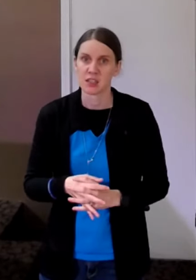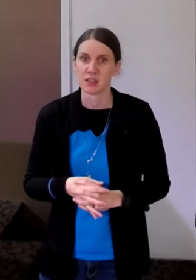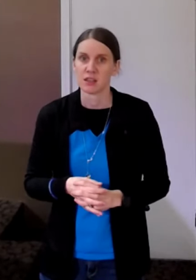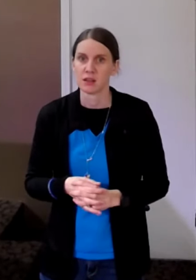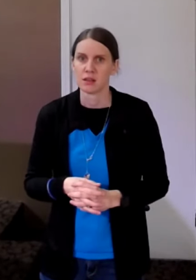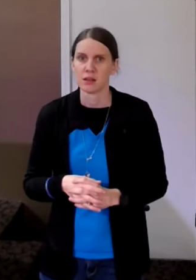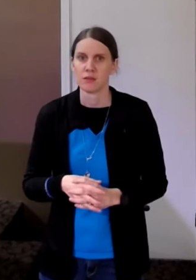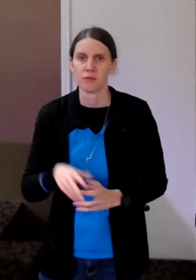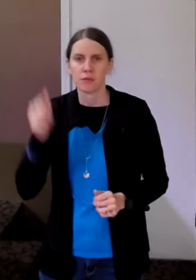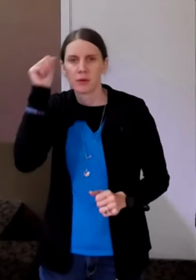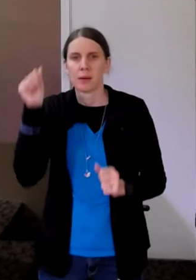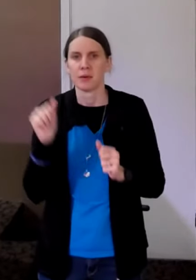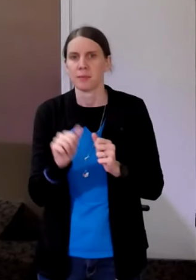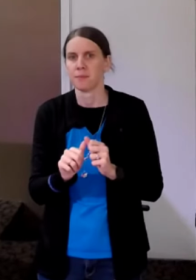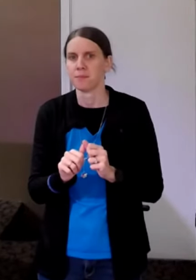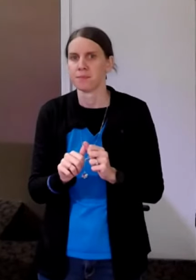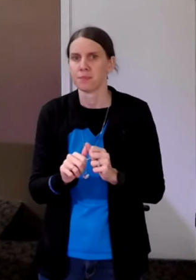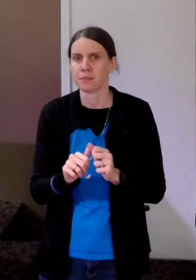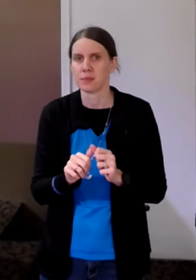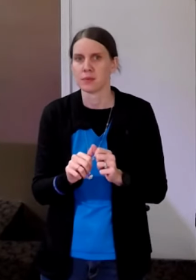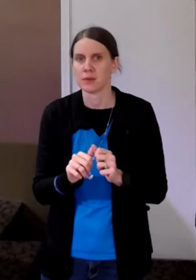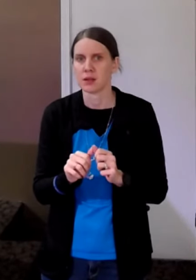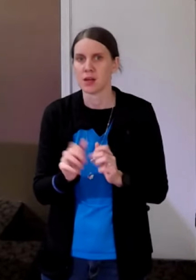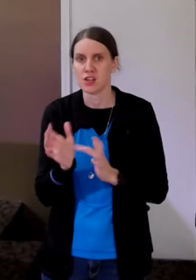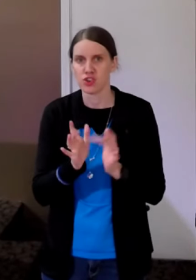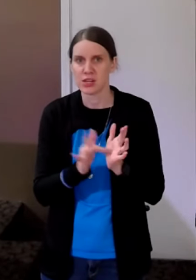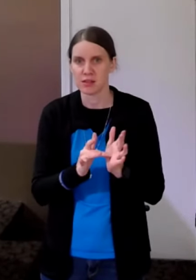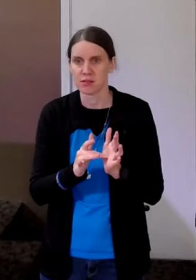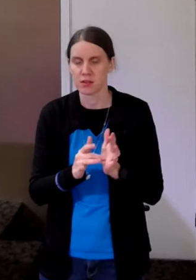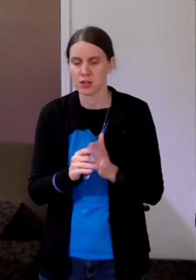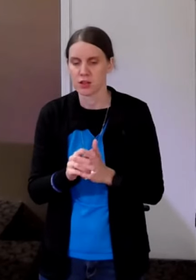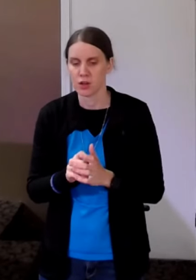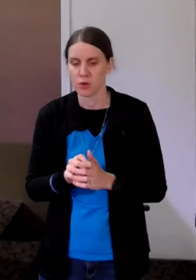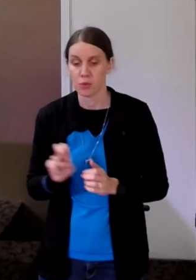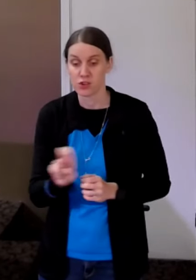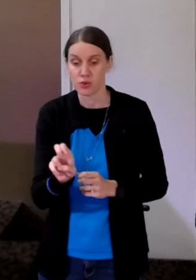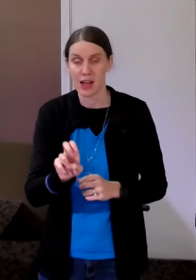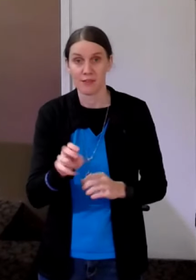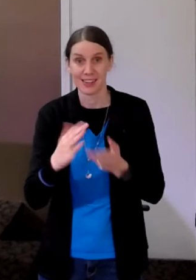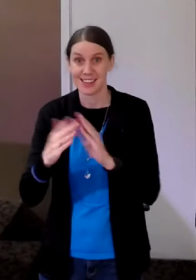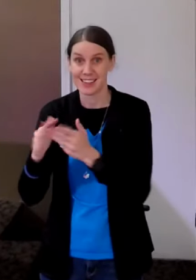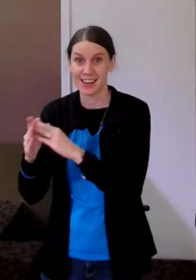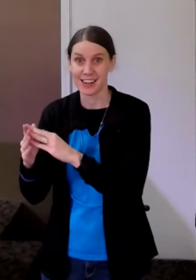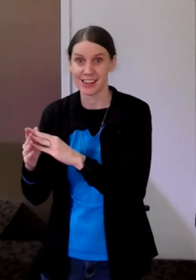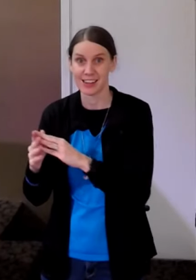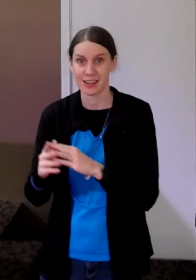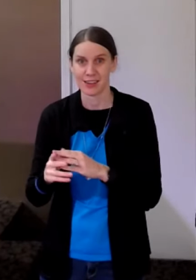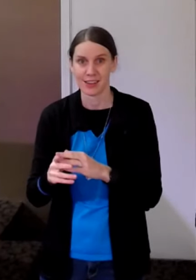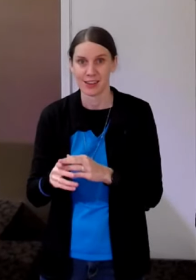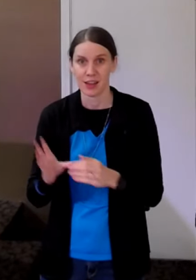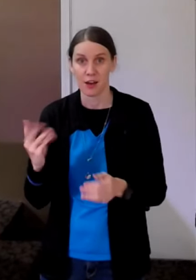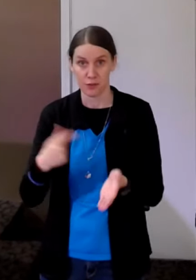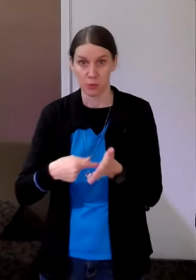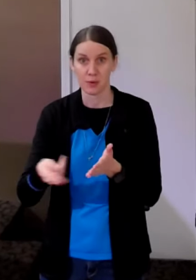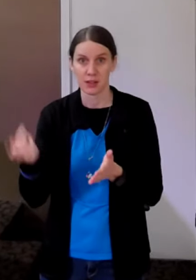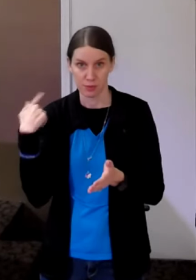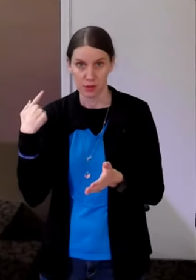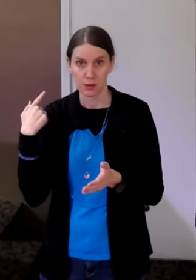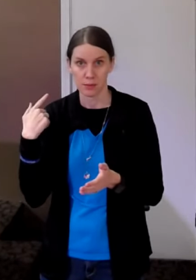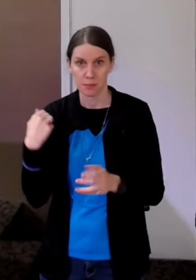If you'll recall, you know, Jesus was coming into town just 1 week prior to to his crucifixion